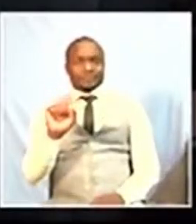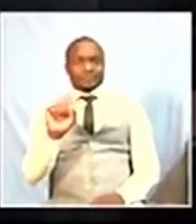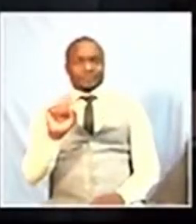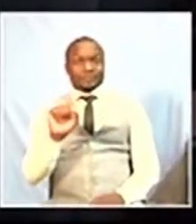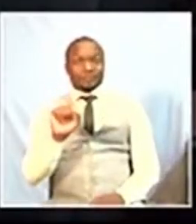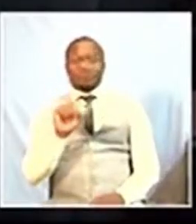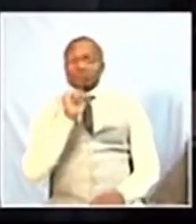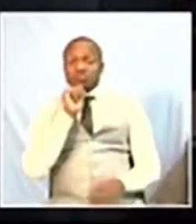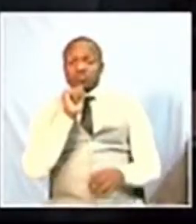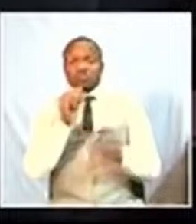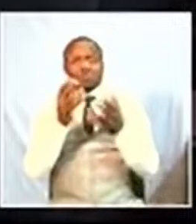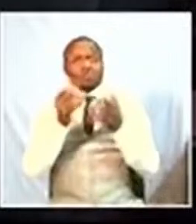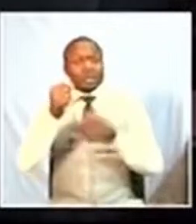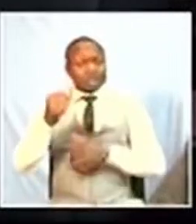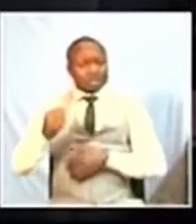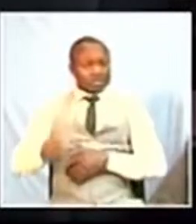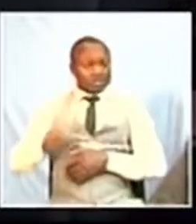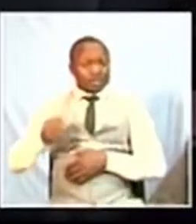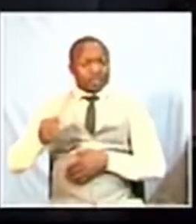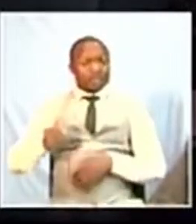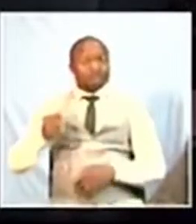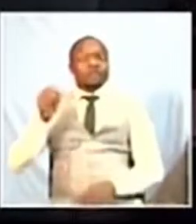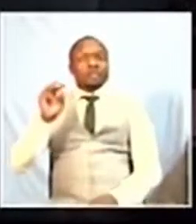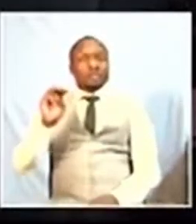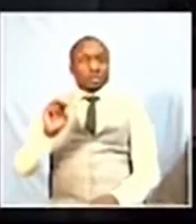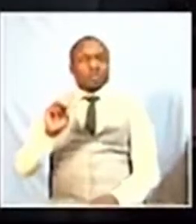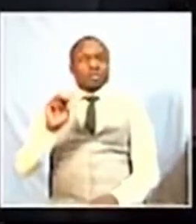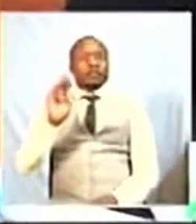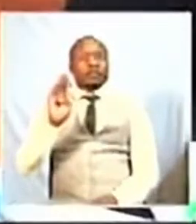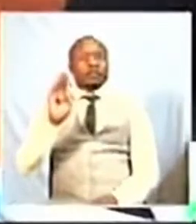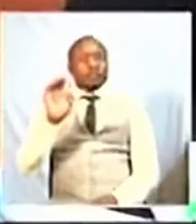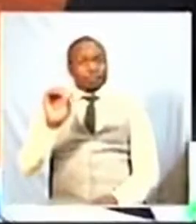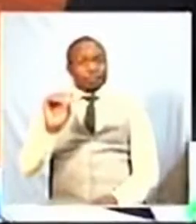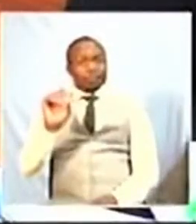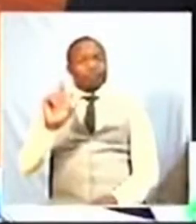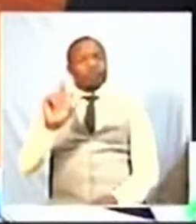You wouldn't want Chief Mboloma to live in a decent house?